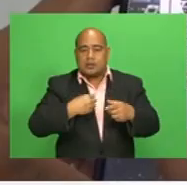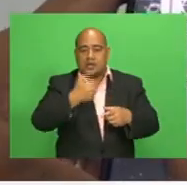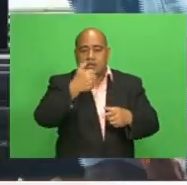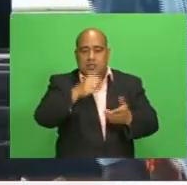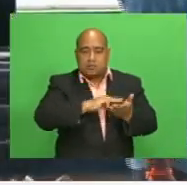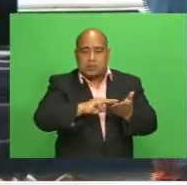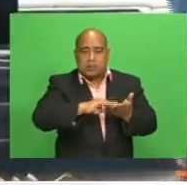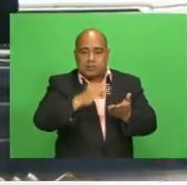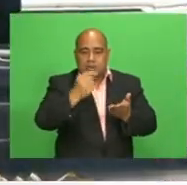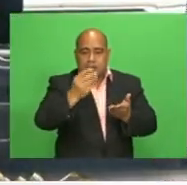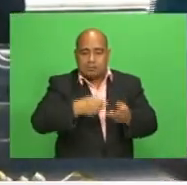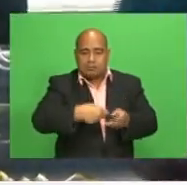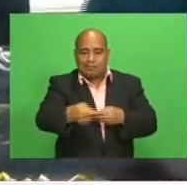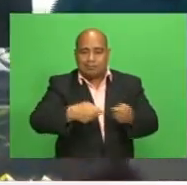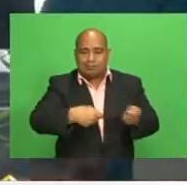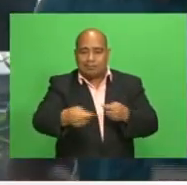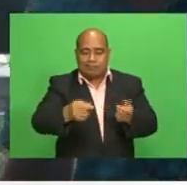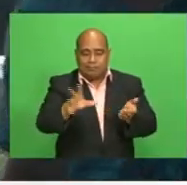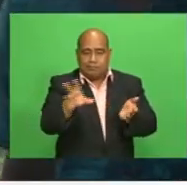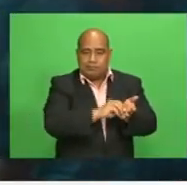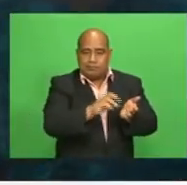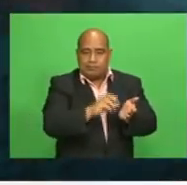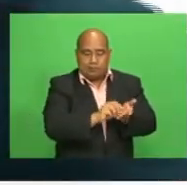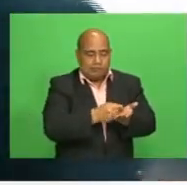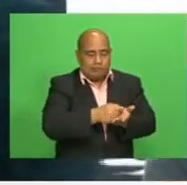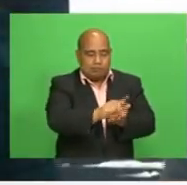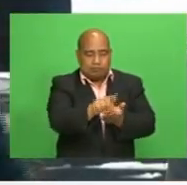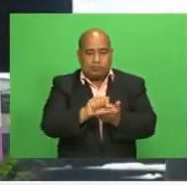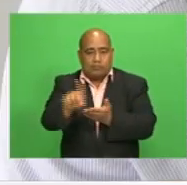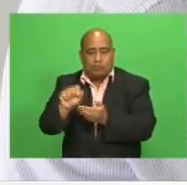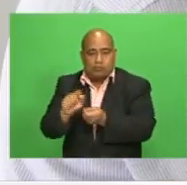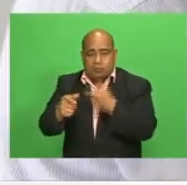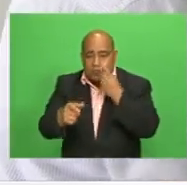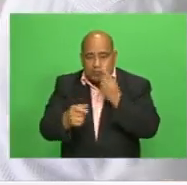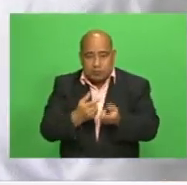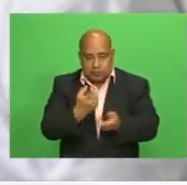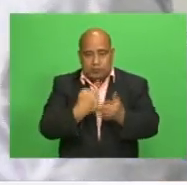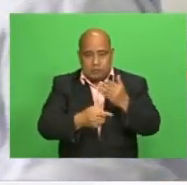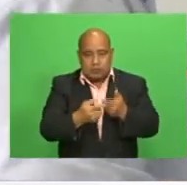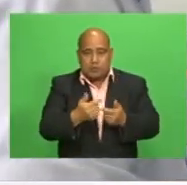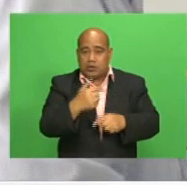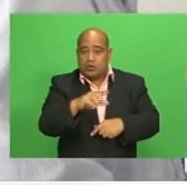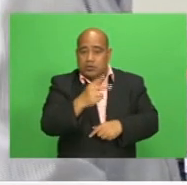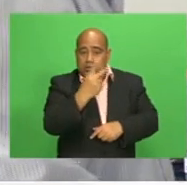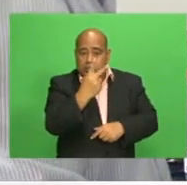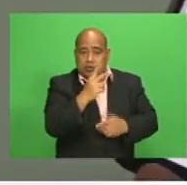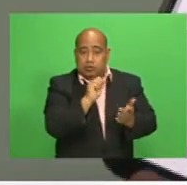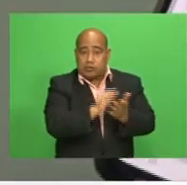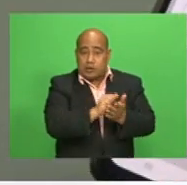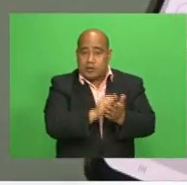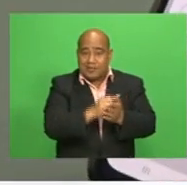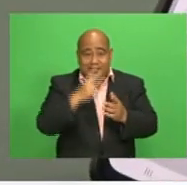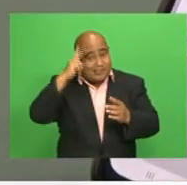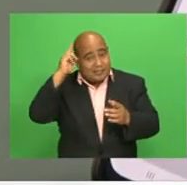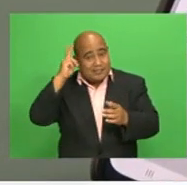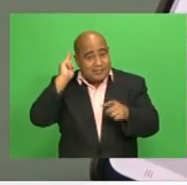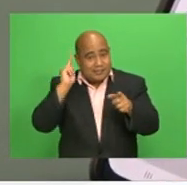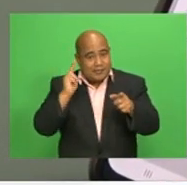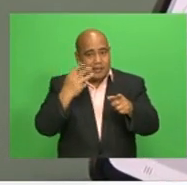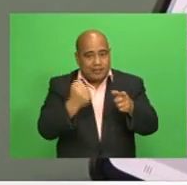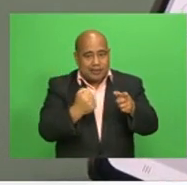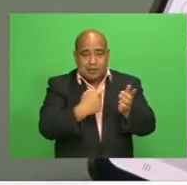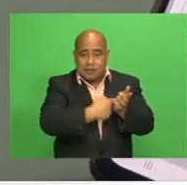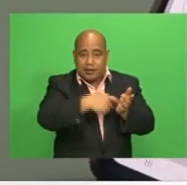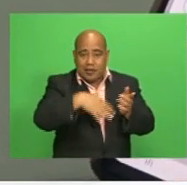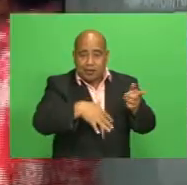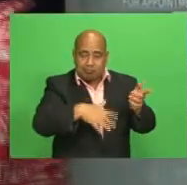transactions carried out. Trim's executive haircut that has 2 outlets operating at Maris Plaza and Rewanga in Suva today signed up with